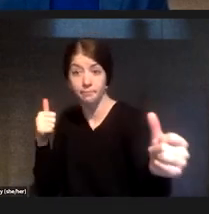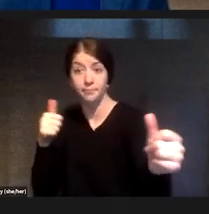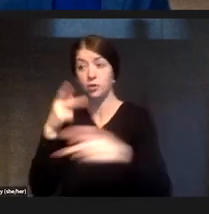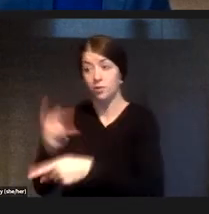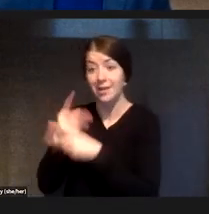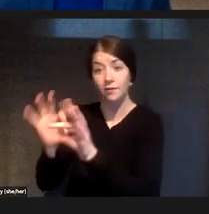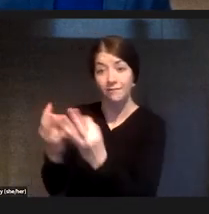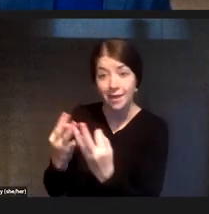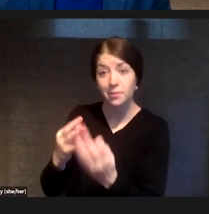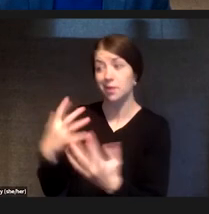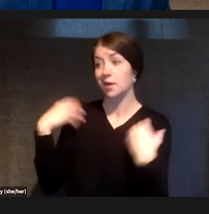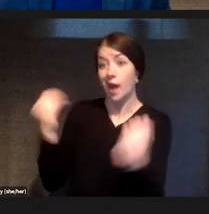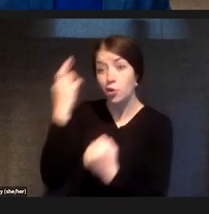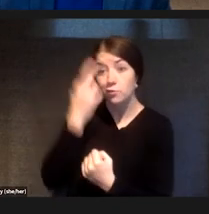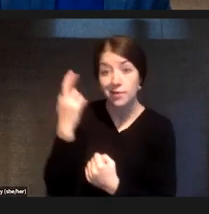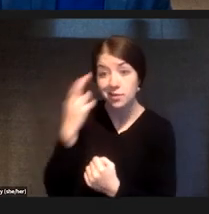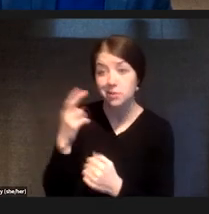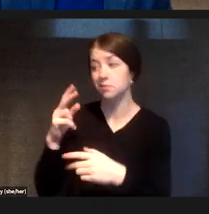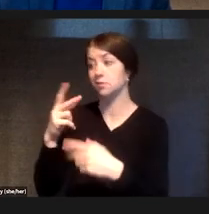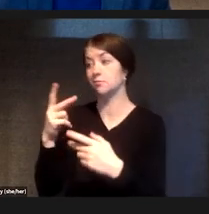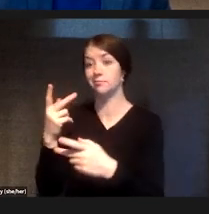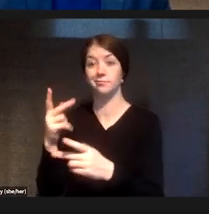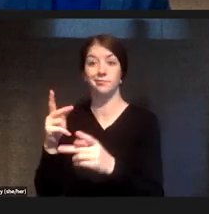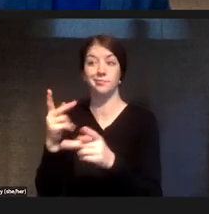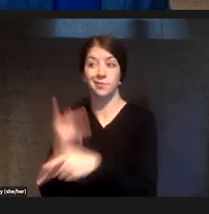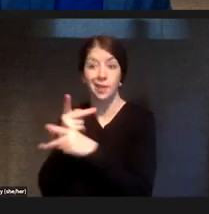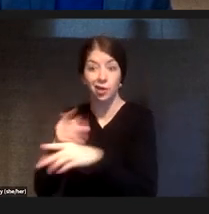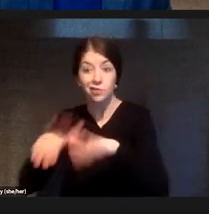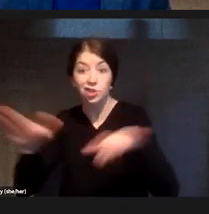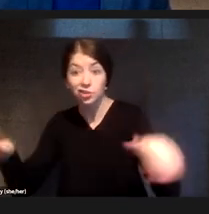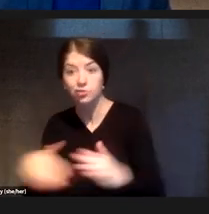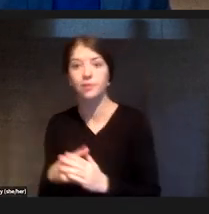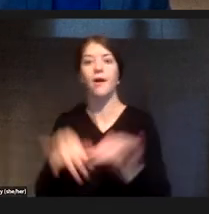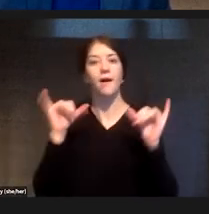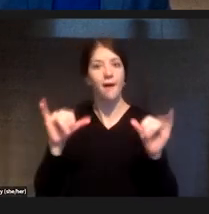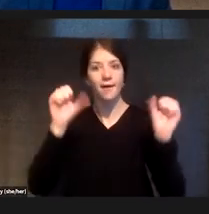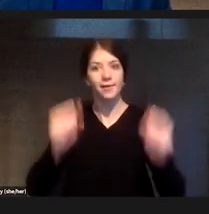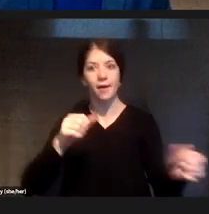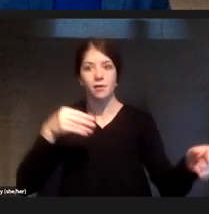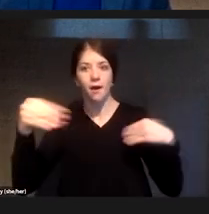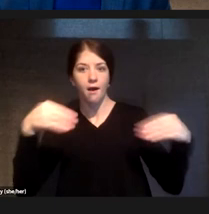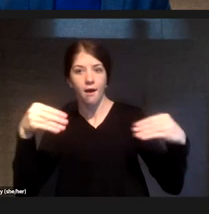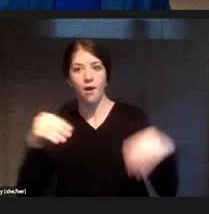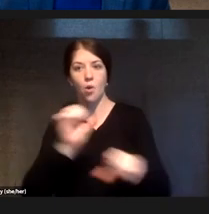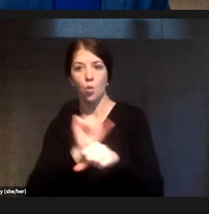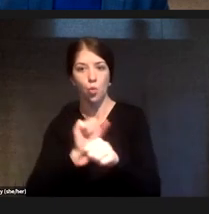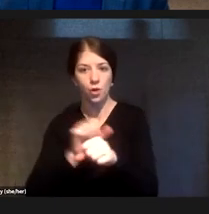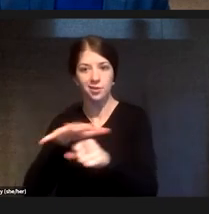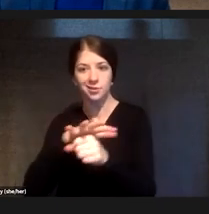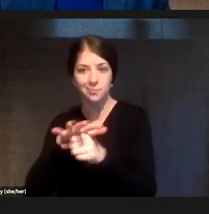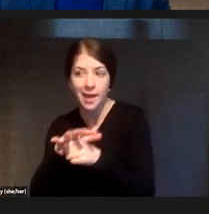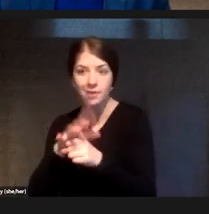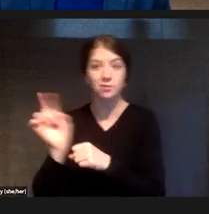children, we now see that we can flex our workspaces, we can change the way that things are done in order to accommodate